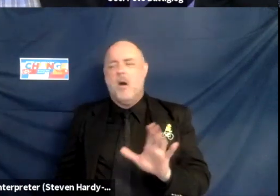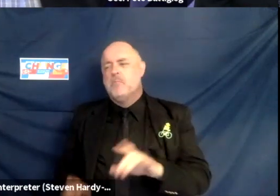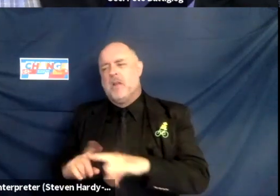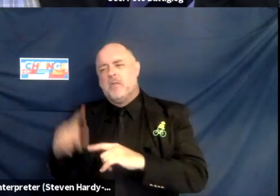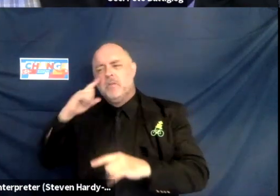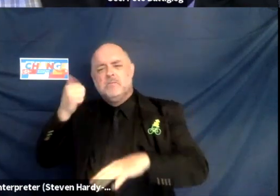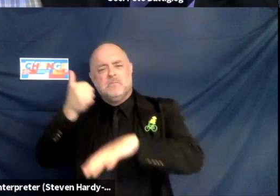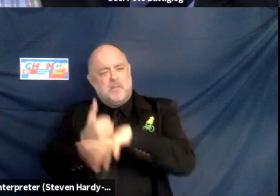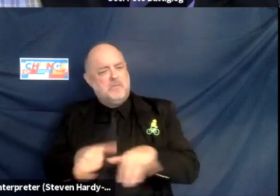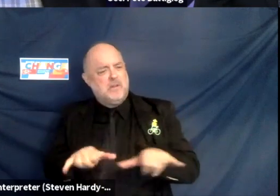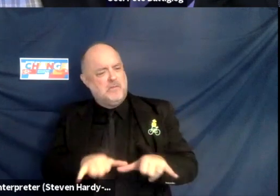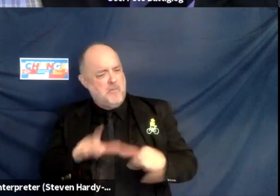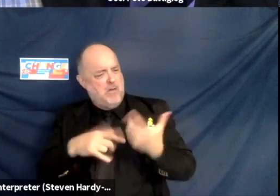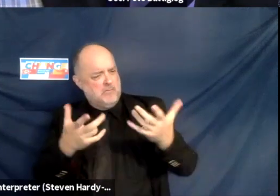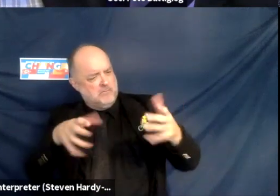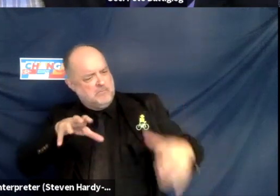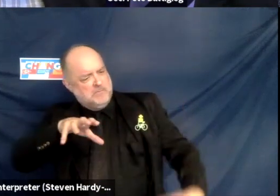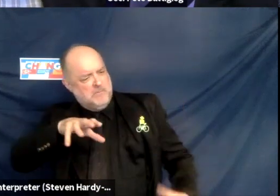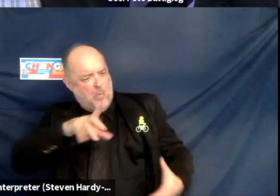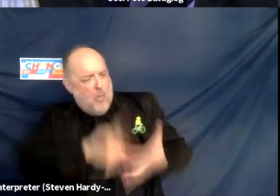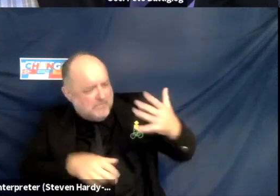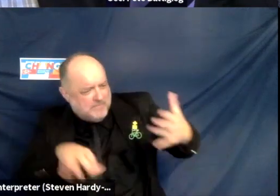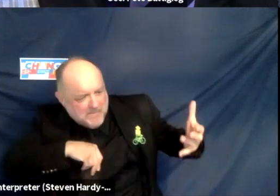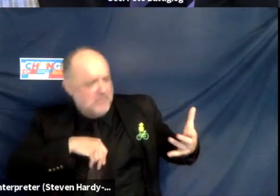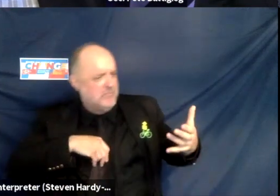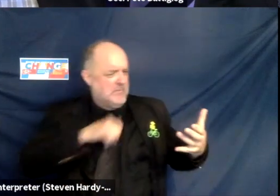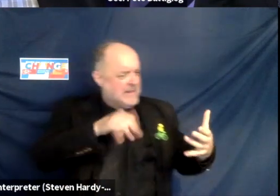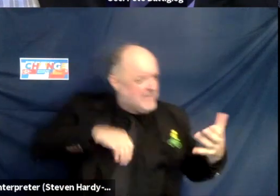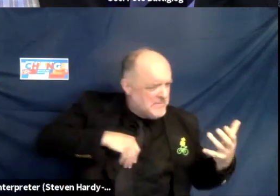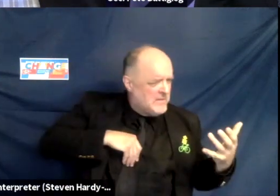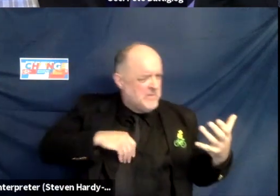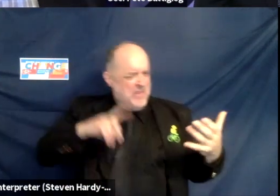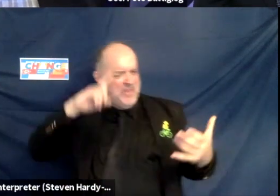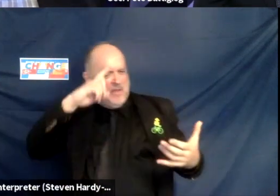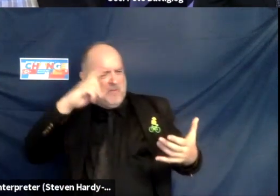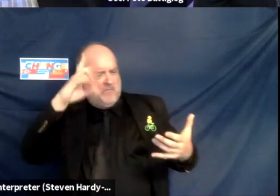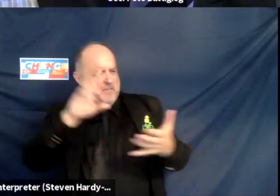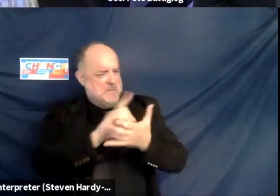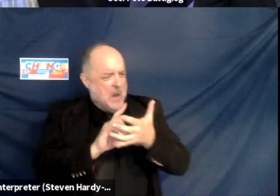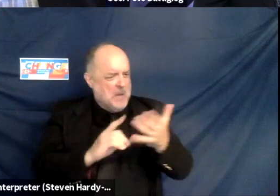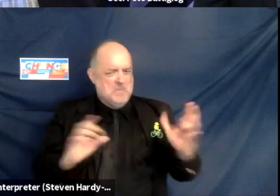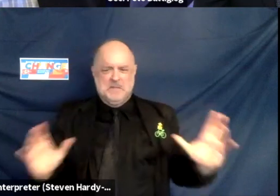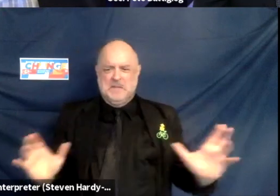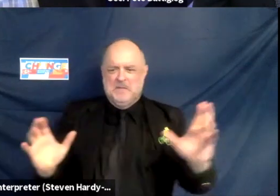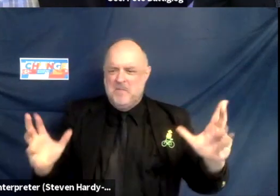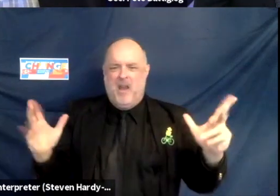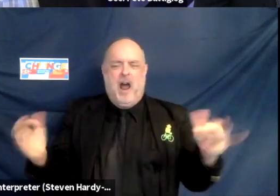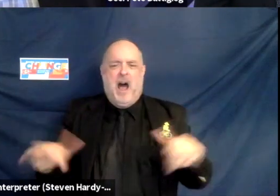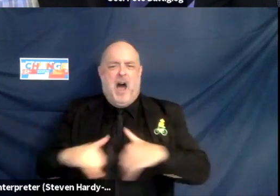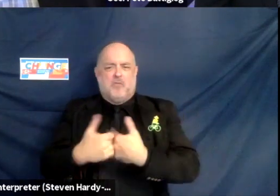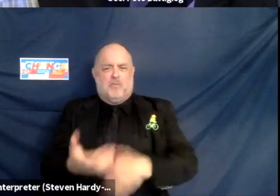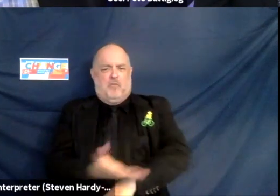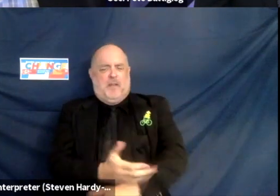isn't when it comes to safety. And I think, again, the more we can do that through culture, through incentives, and through design, the less we're dependent on enforcement, though